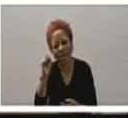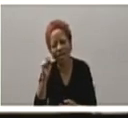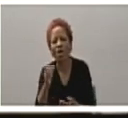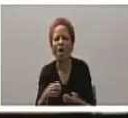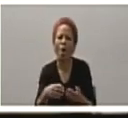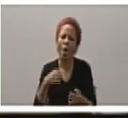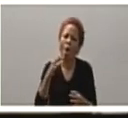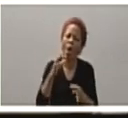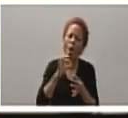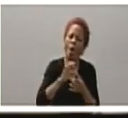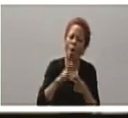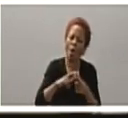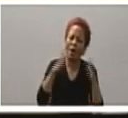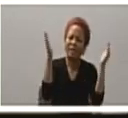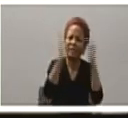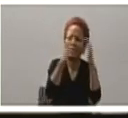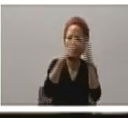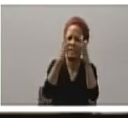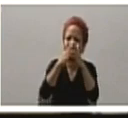the remains of